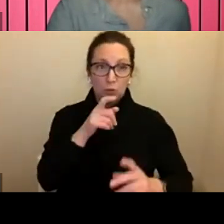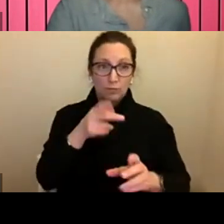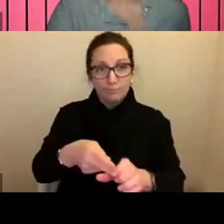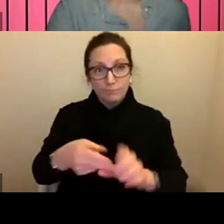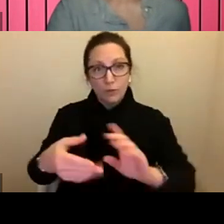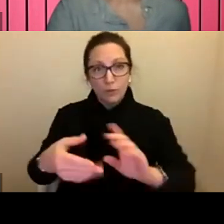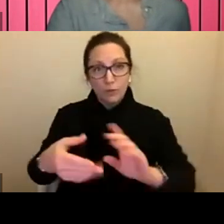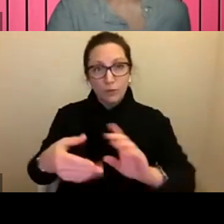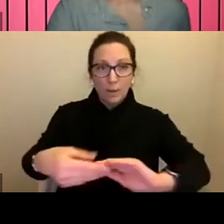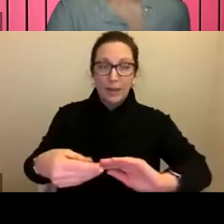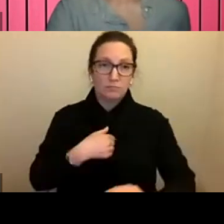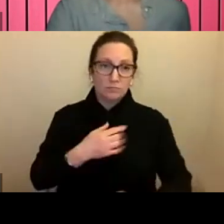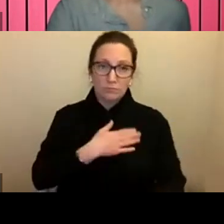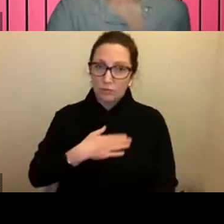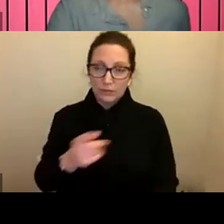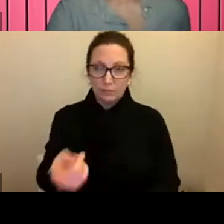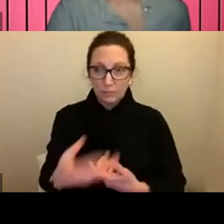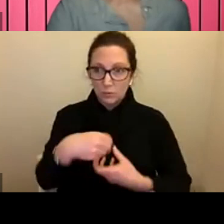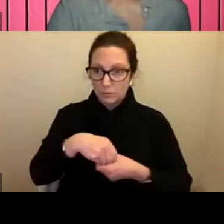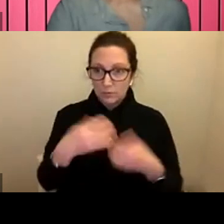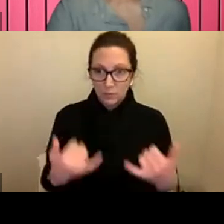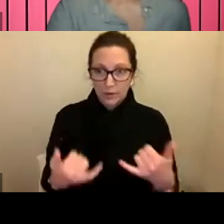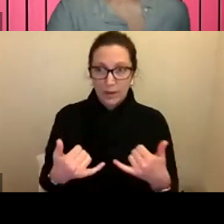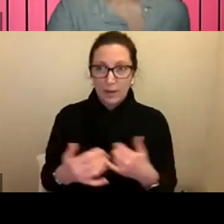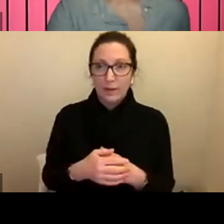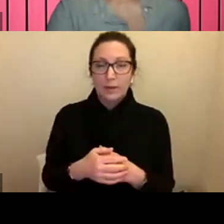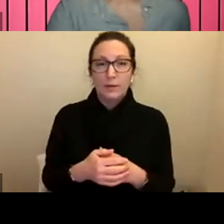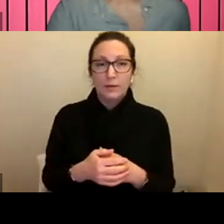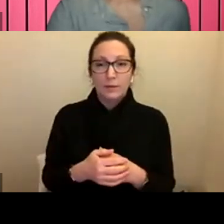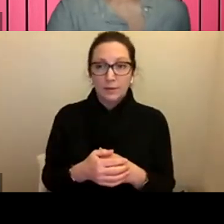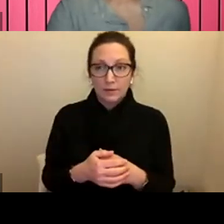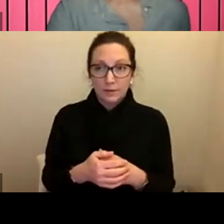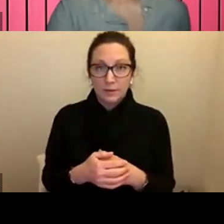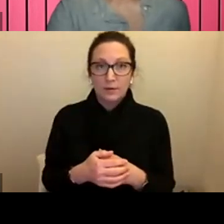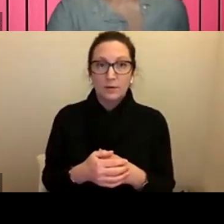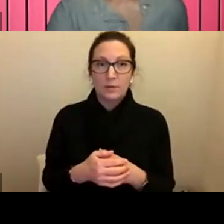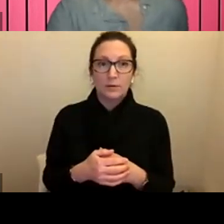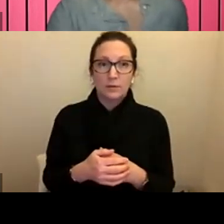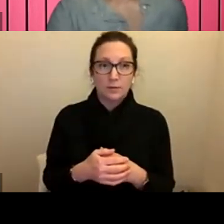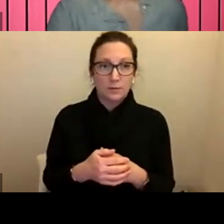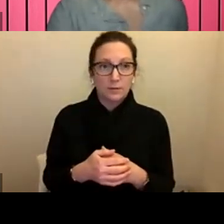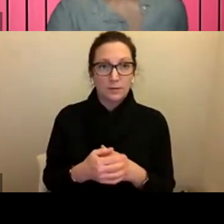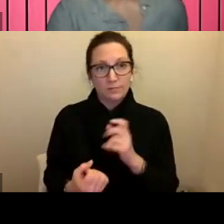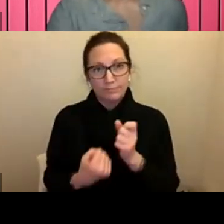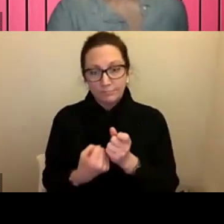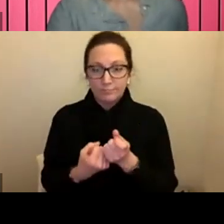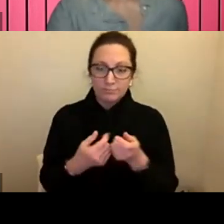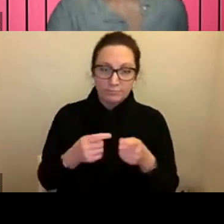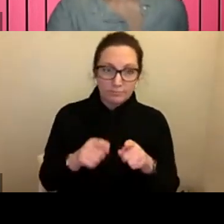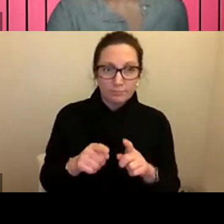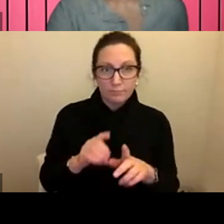you being with us through this meeting and being on this journey with us as a